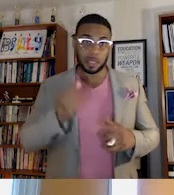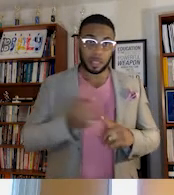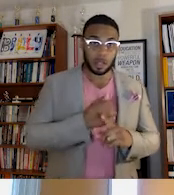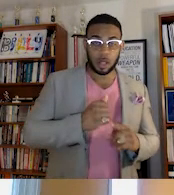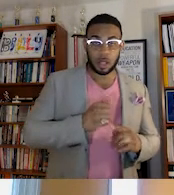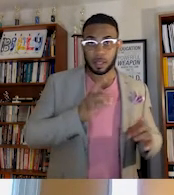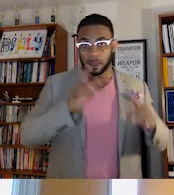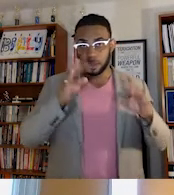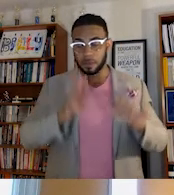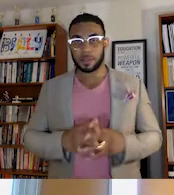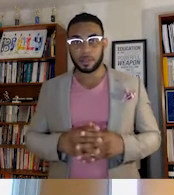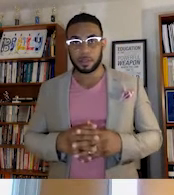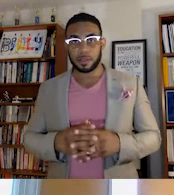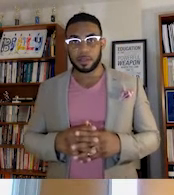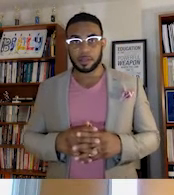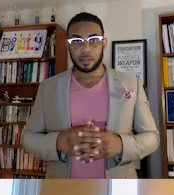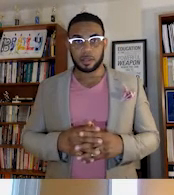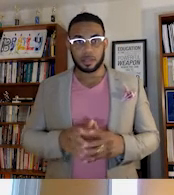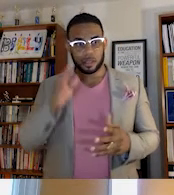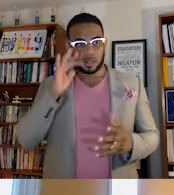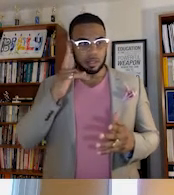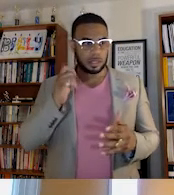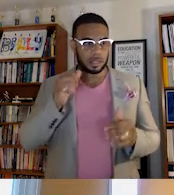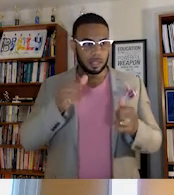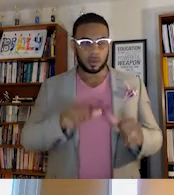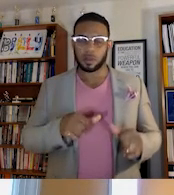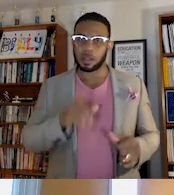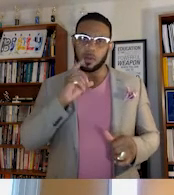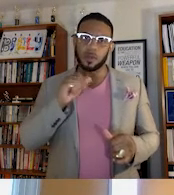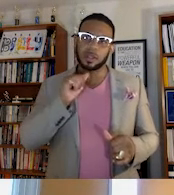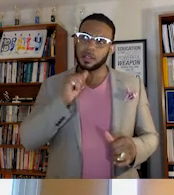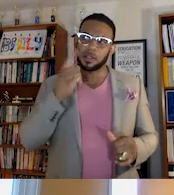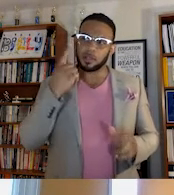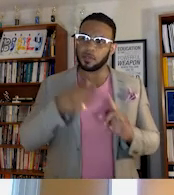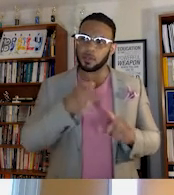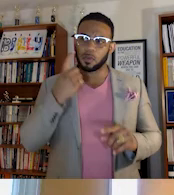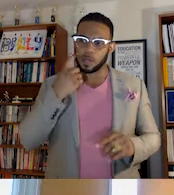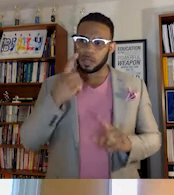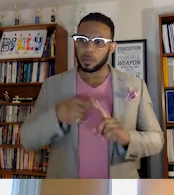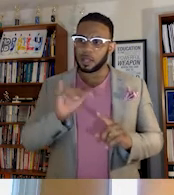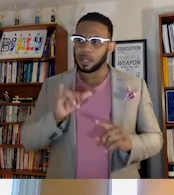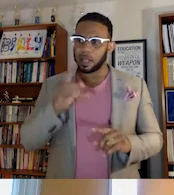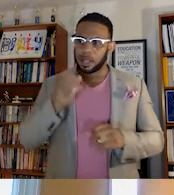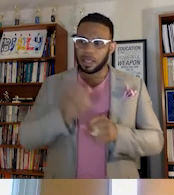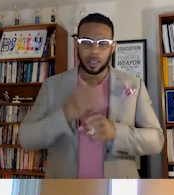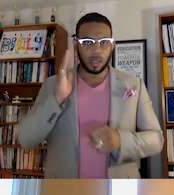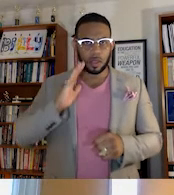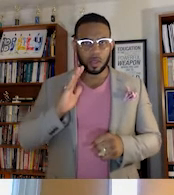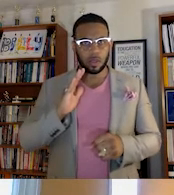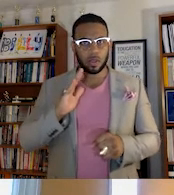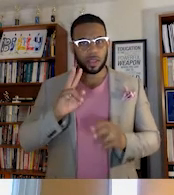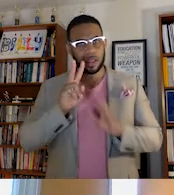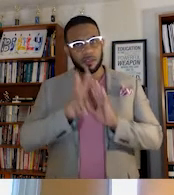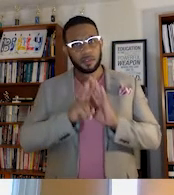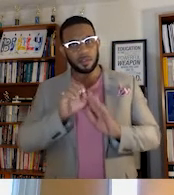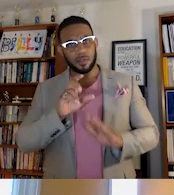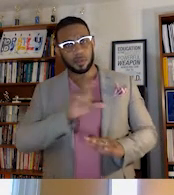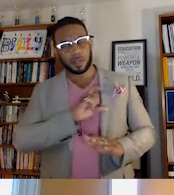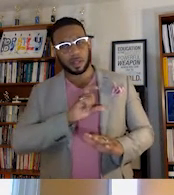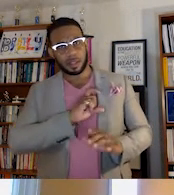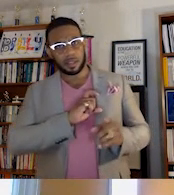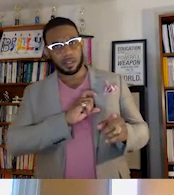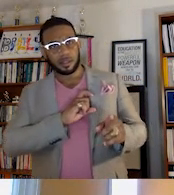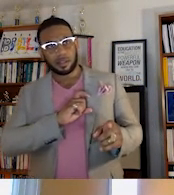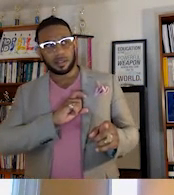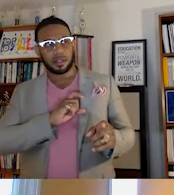and terrorized, I just posted, it wasn't from recently, but it was like a year ago, a video of a police